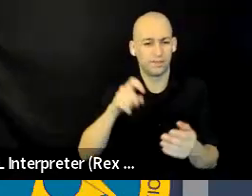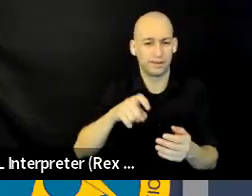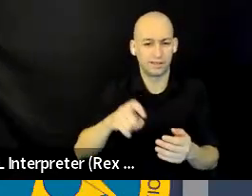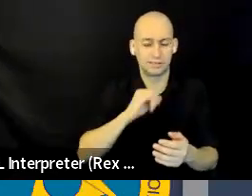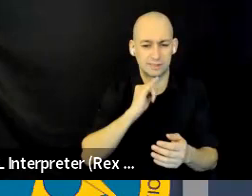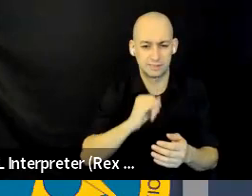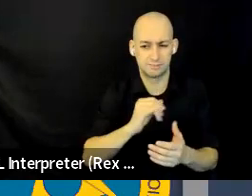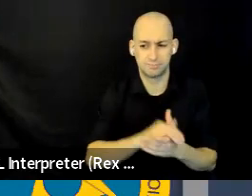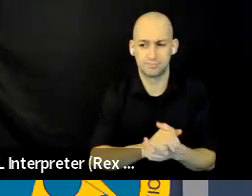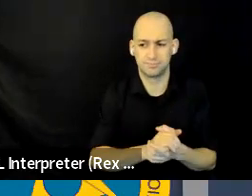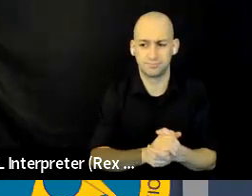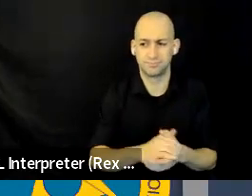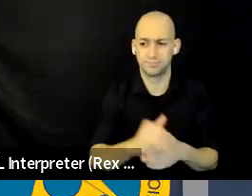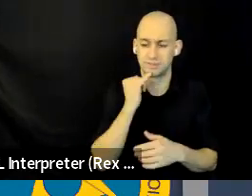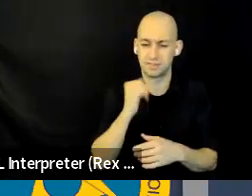there